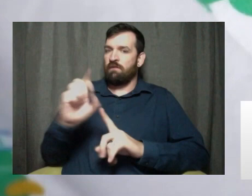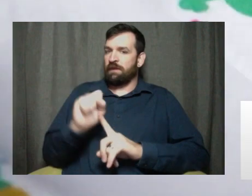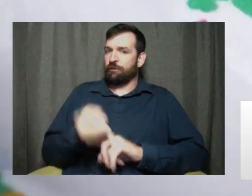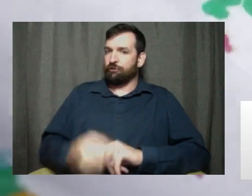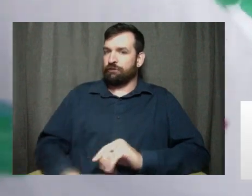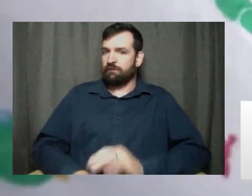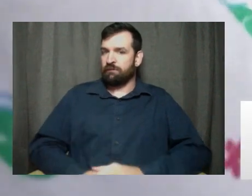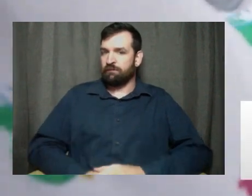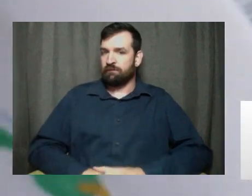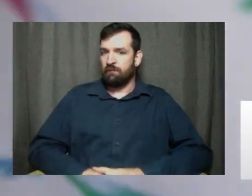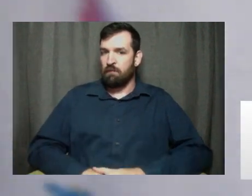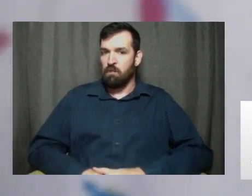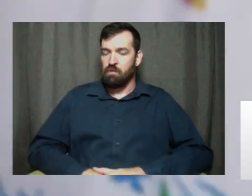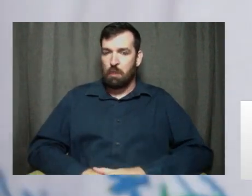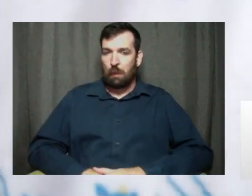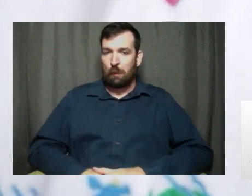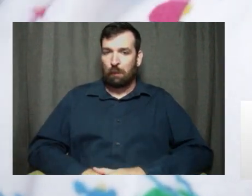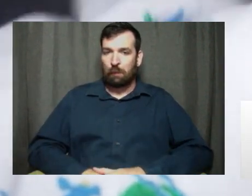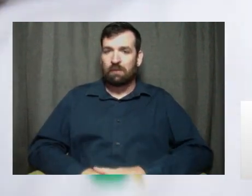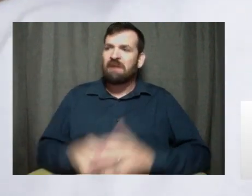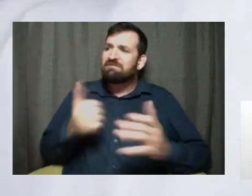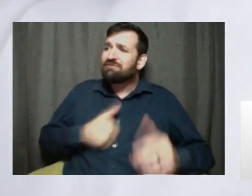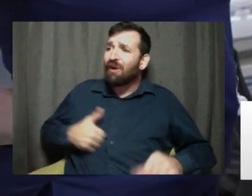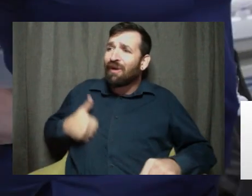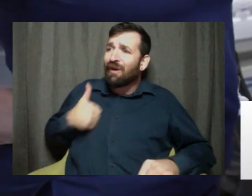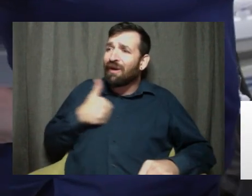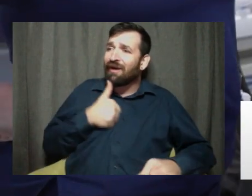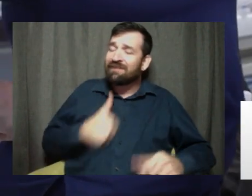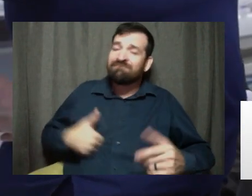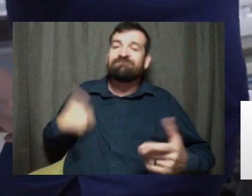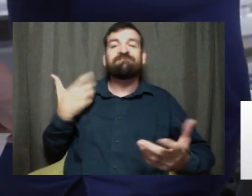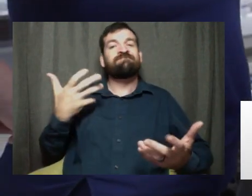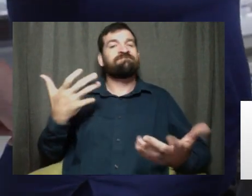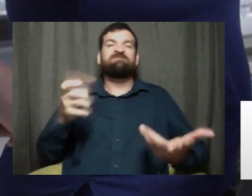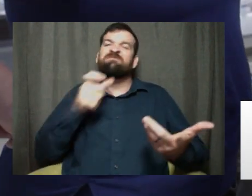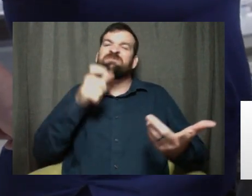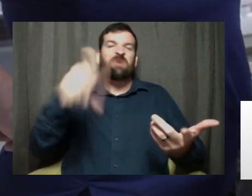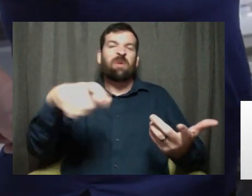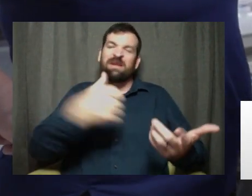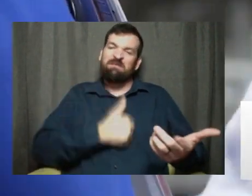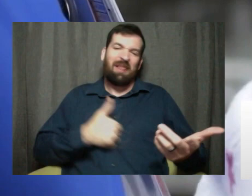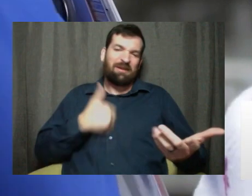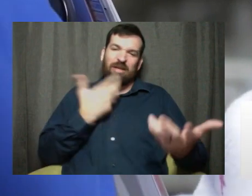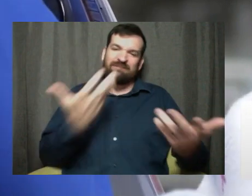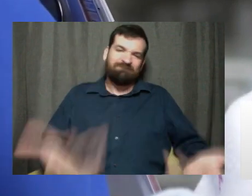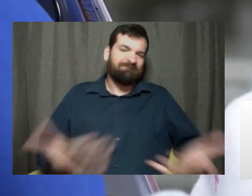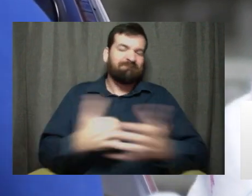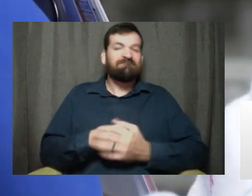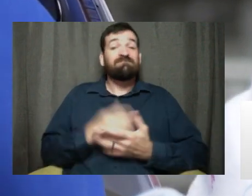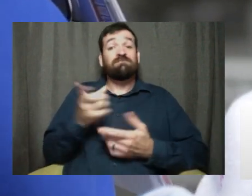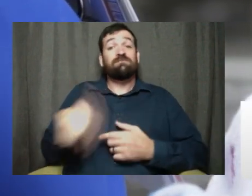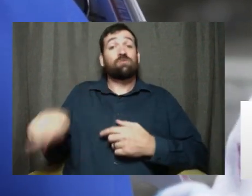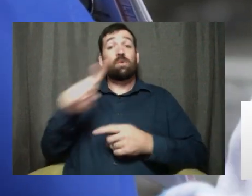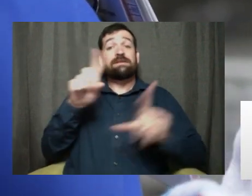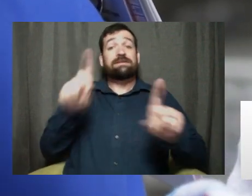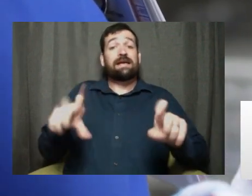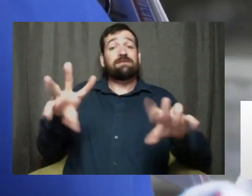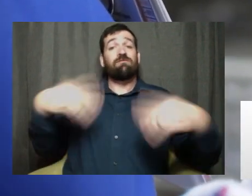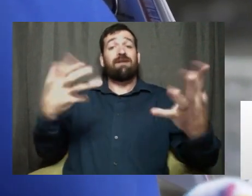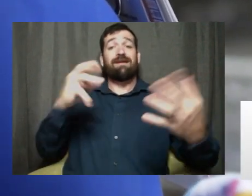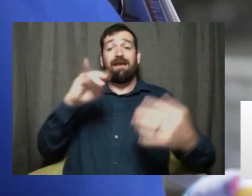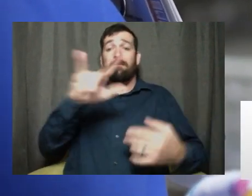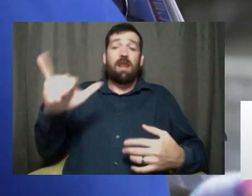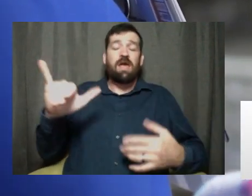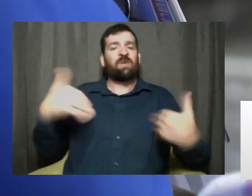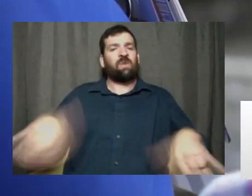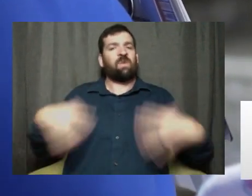I'm so sorry, It's an apology that isn't necessary, as these tests get Emily off to a healthier